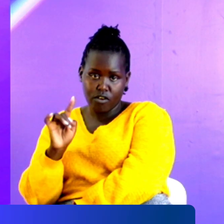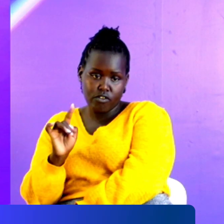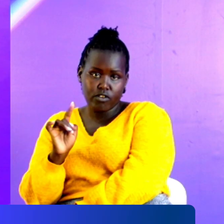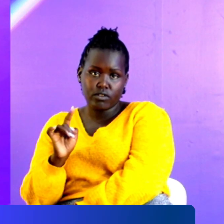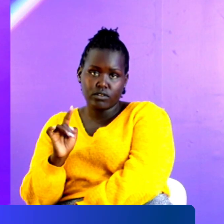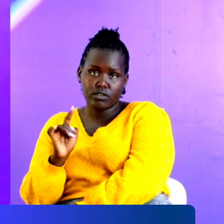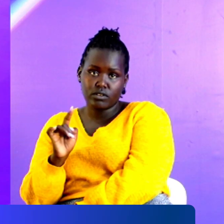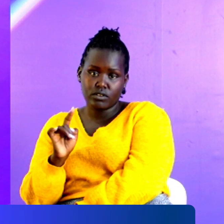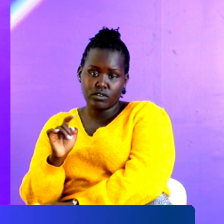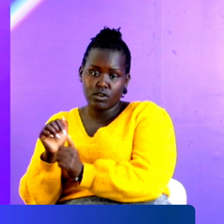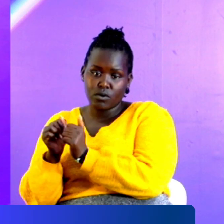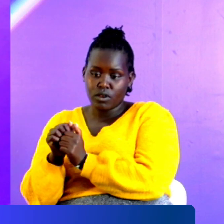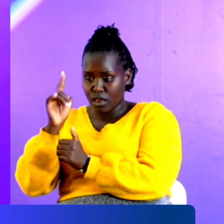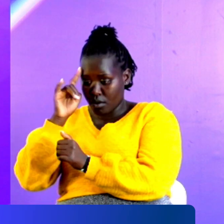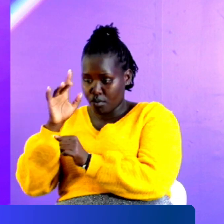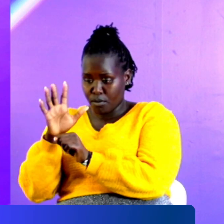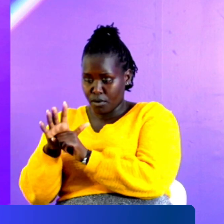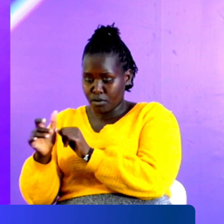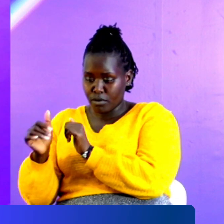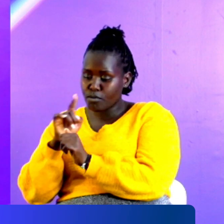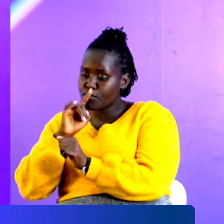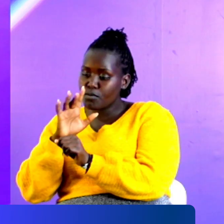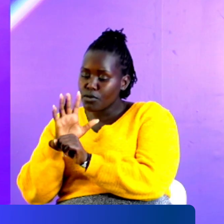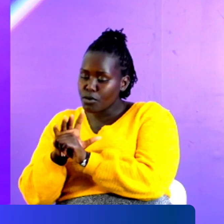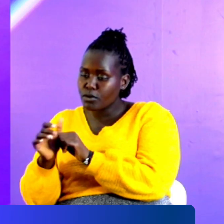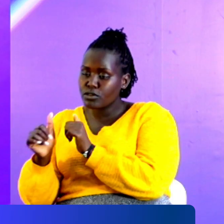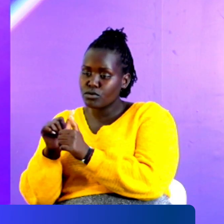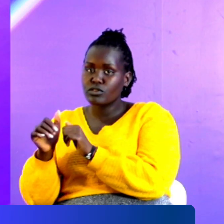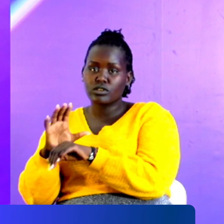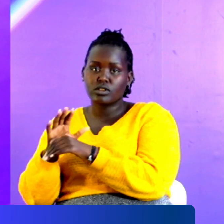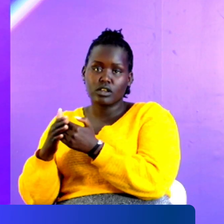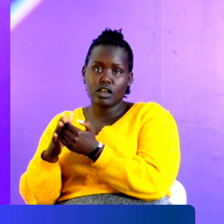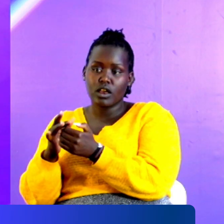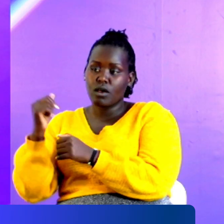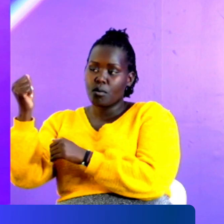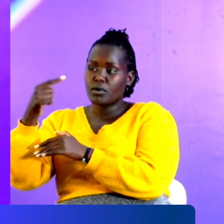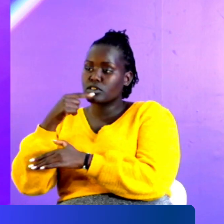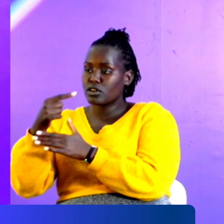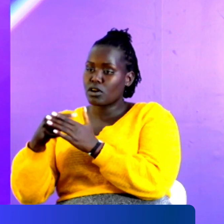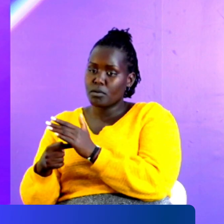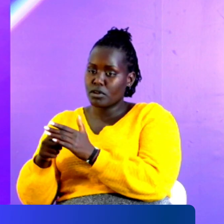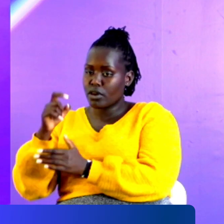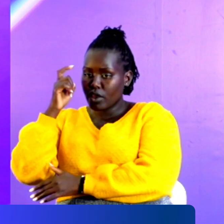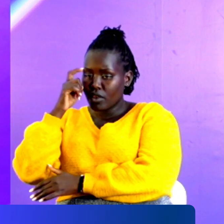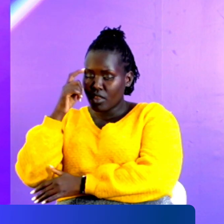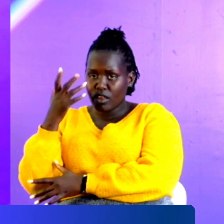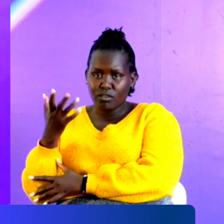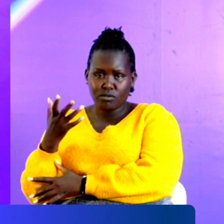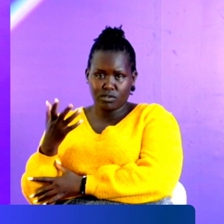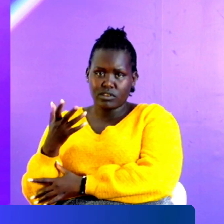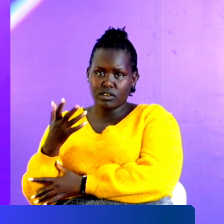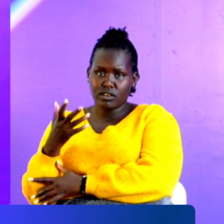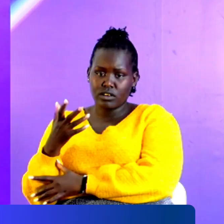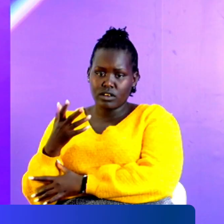Yeah. With the promise that you're going to be taken care of. Yeah. At that time, politicians come and tell you, look, where do you live? I tell them, I stay